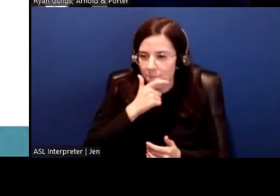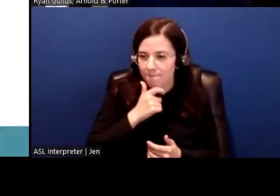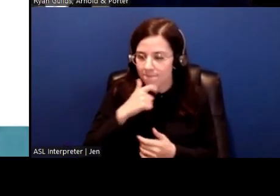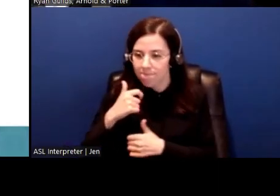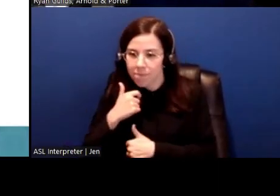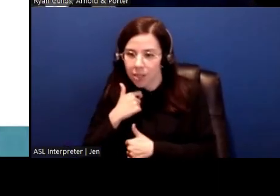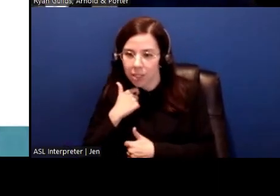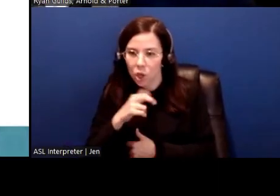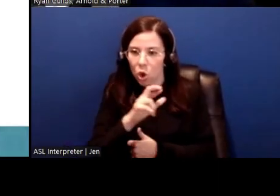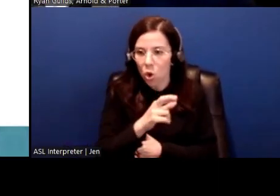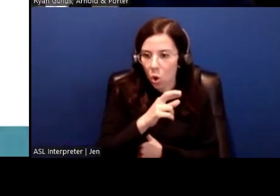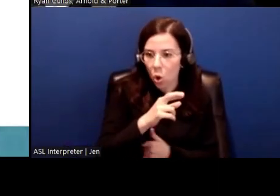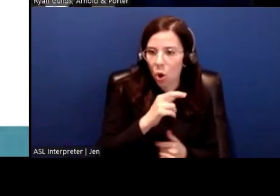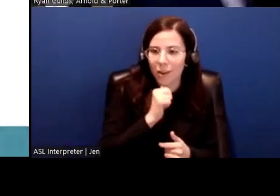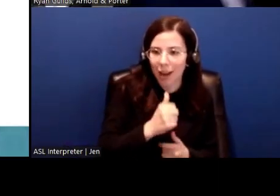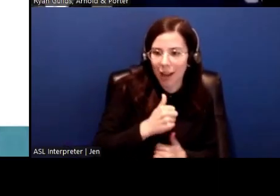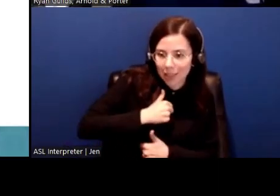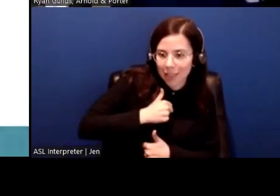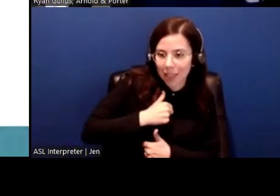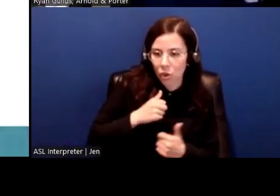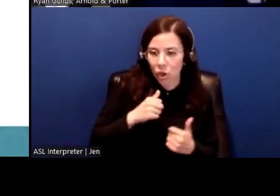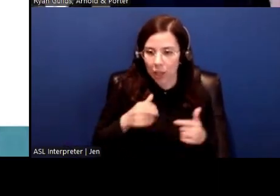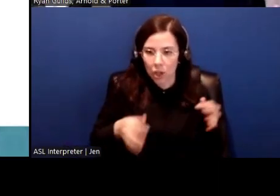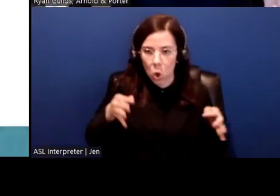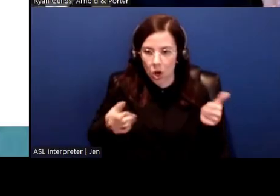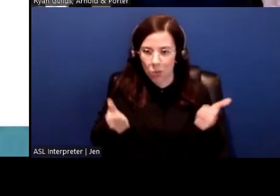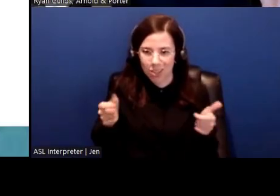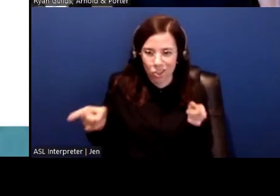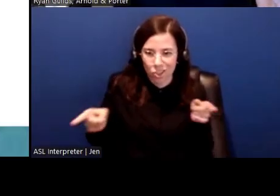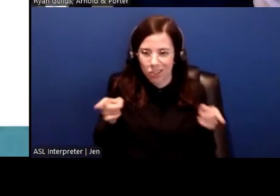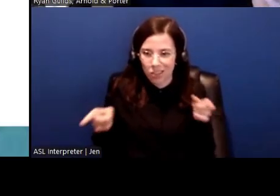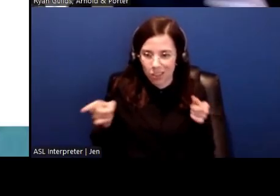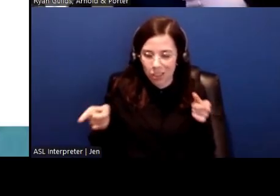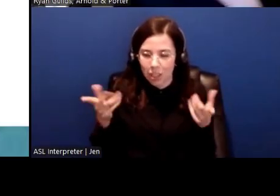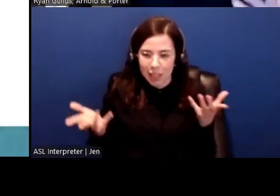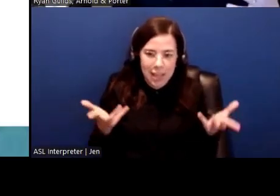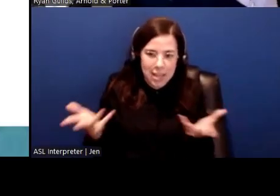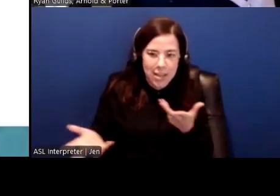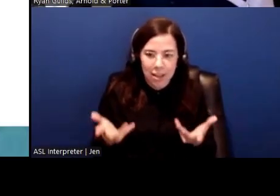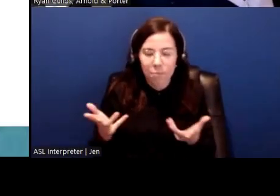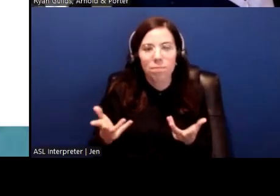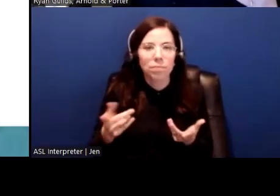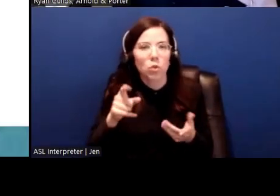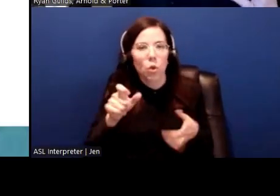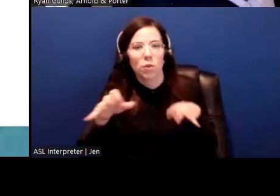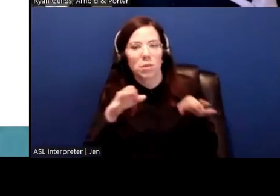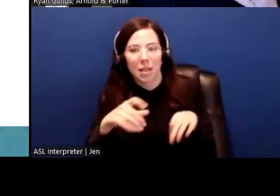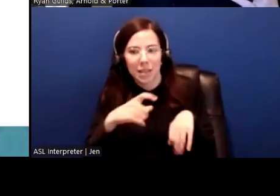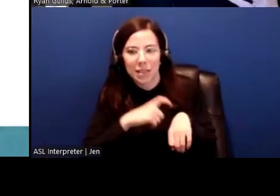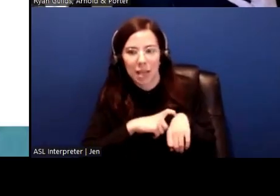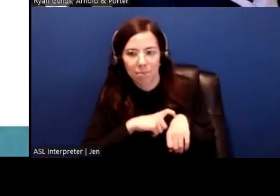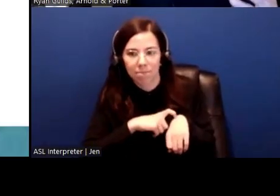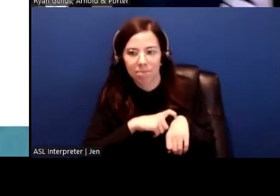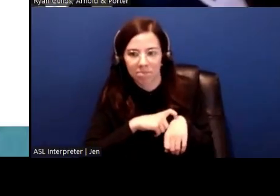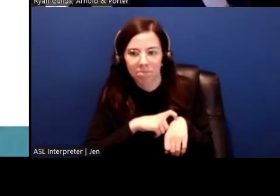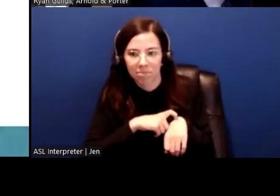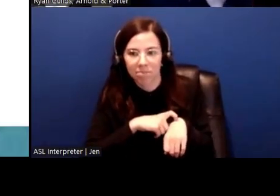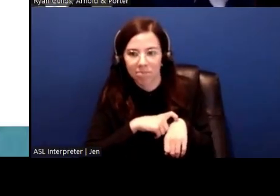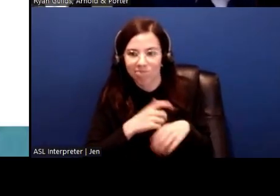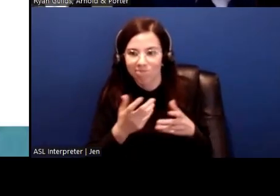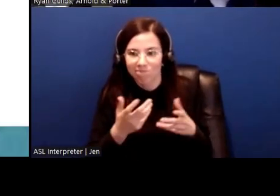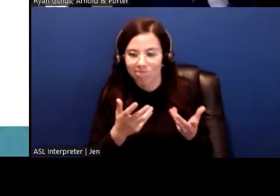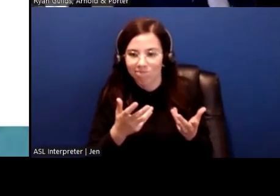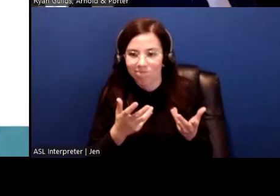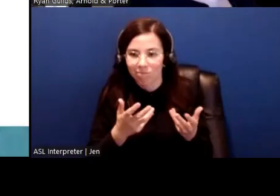is the jurisdiction they'd like to proceed with, the amount of time it's going to take to go to trial is important. In my